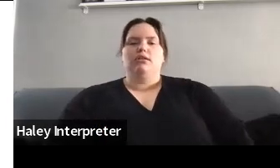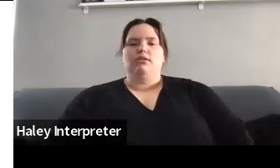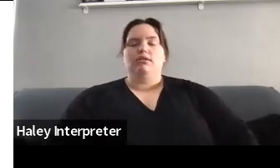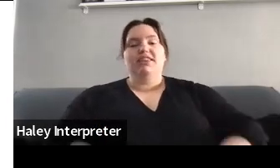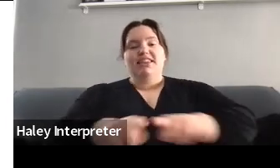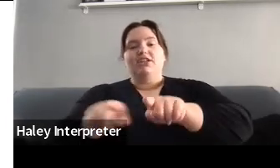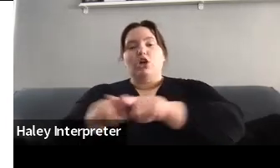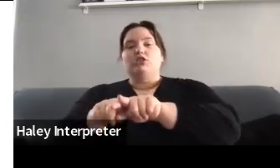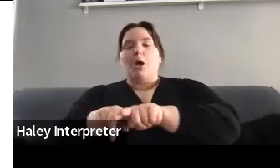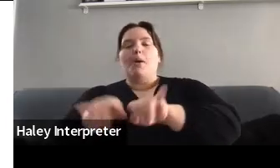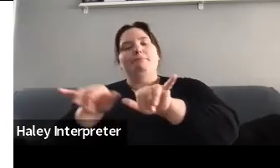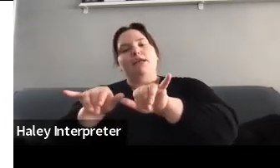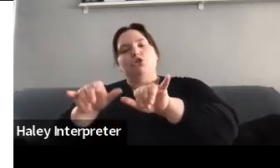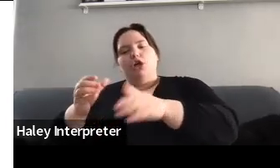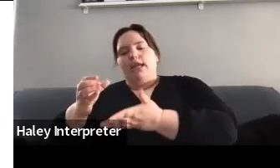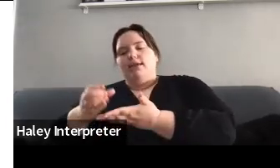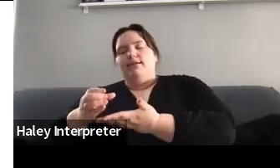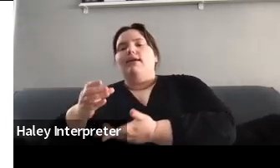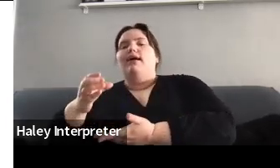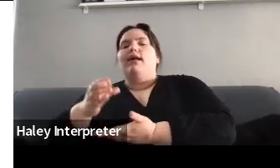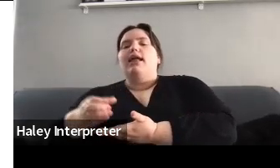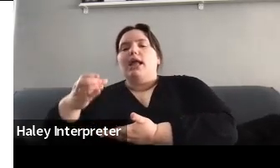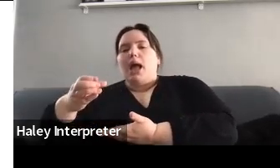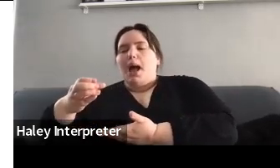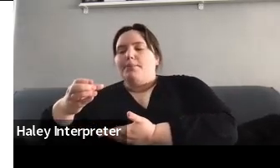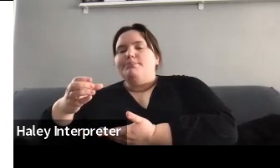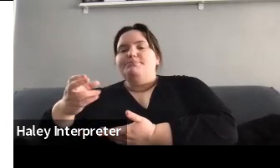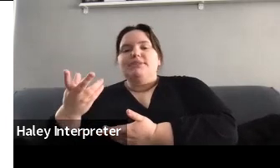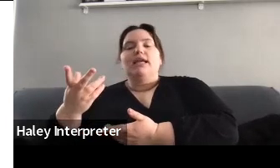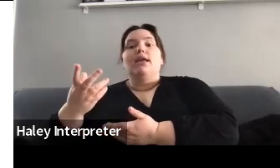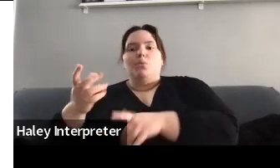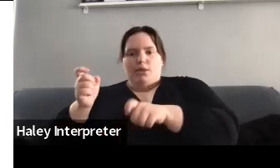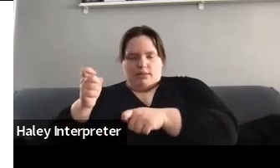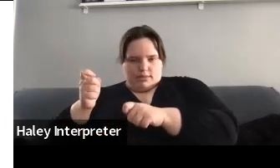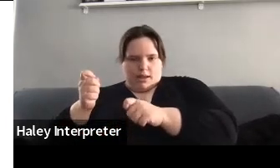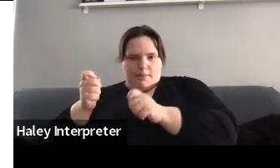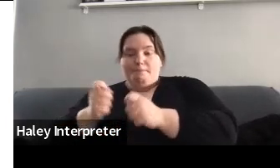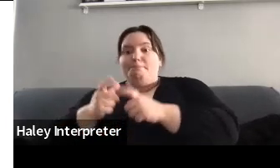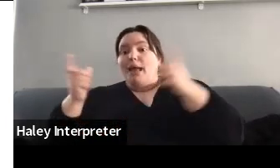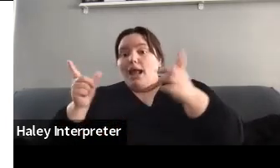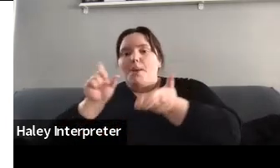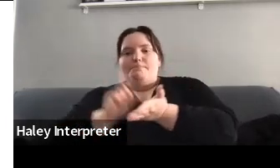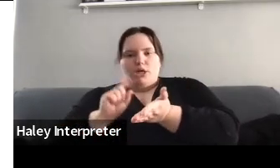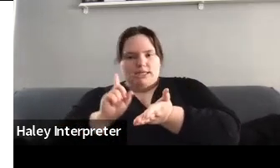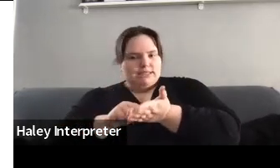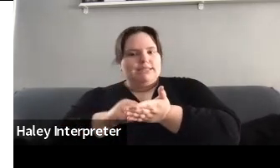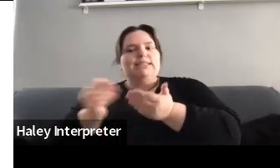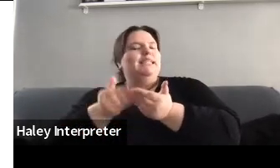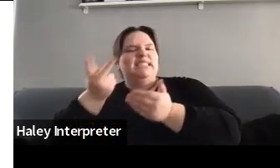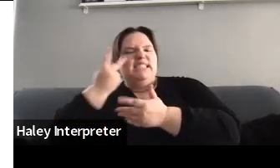measuring cups and measuring cups that come in different colors and oops, excuse me. I